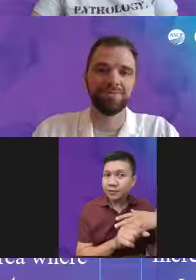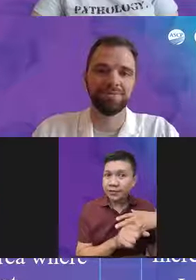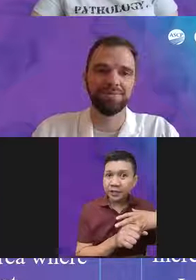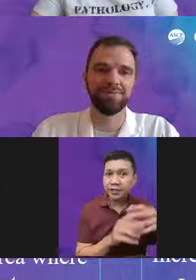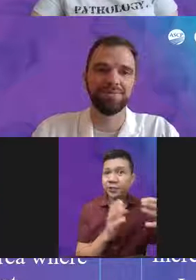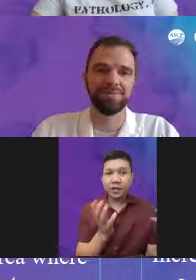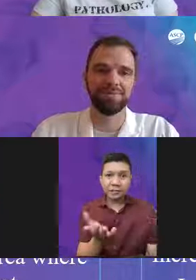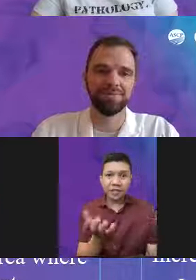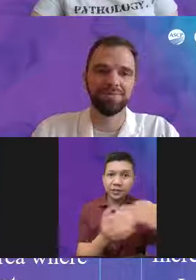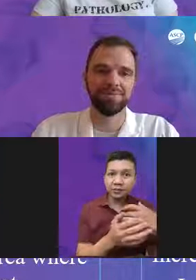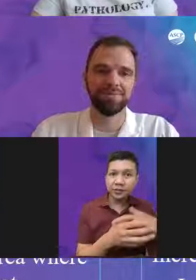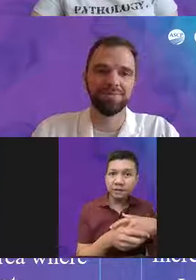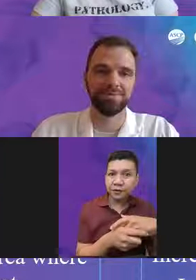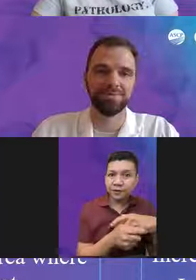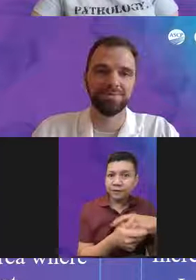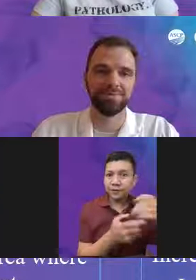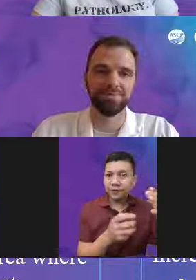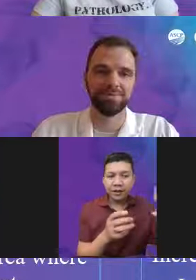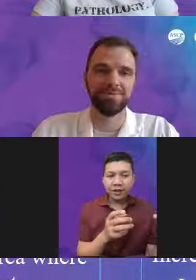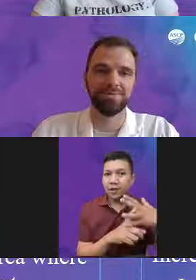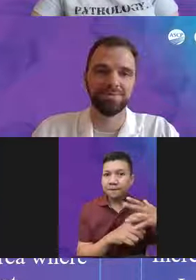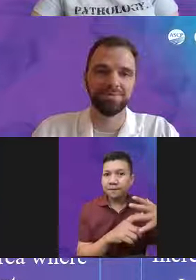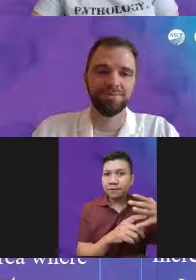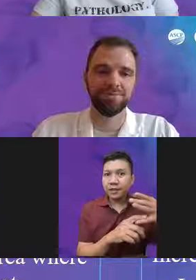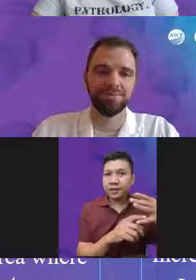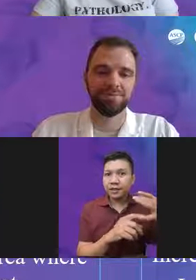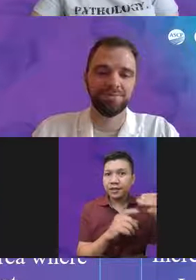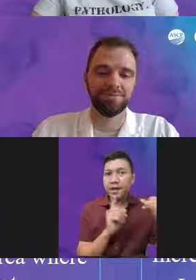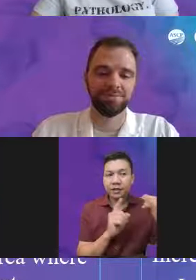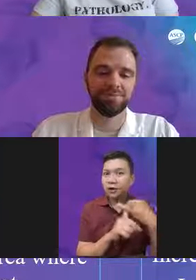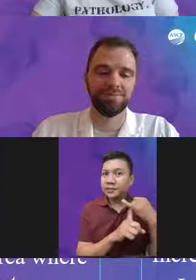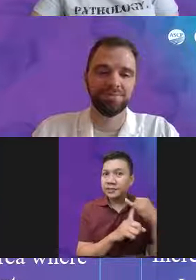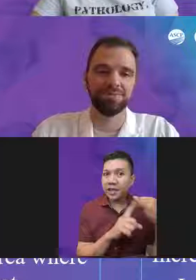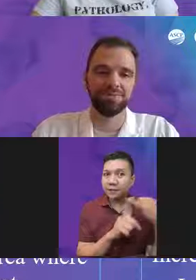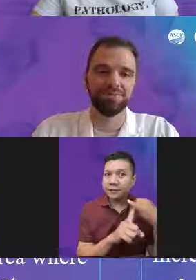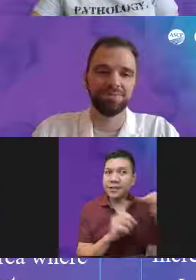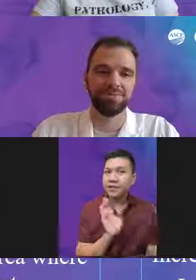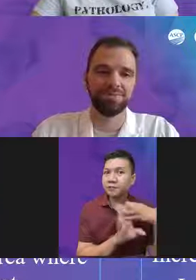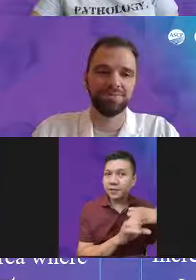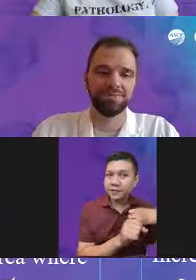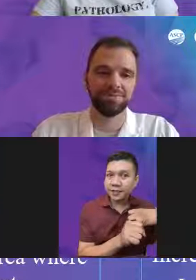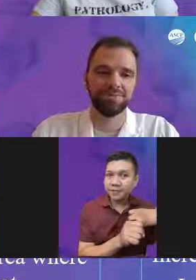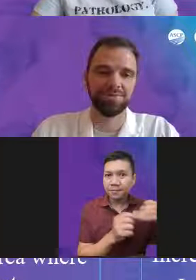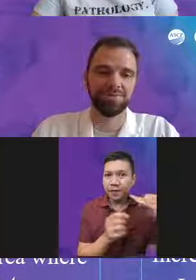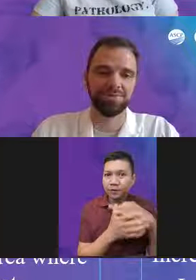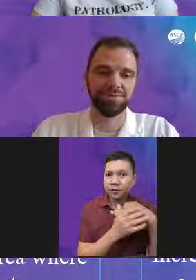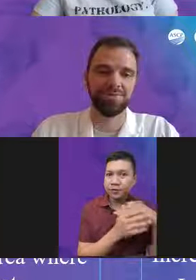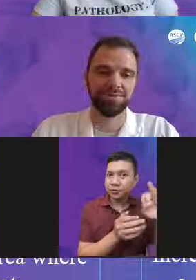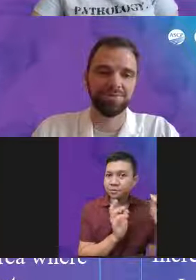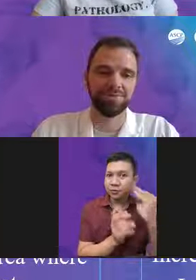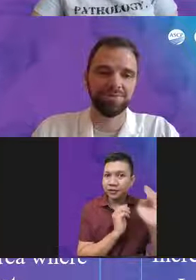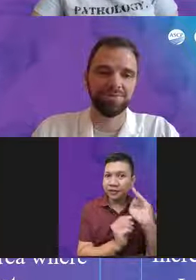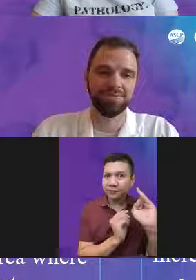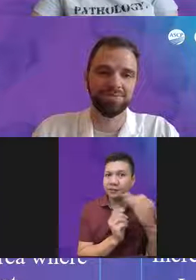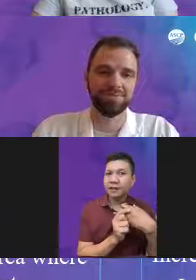the MCHC or MCH, whichever you prefer. But I always say MCV and MCHC. Those are the